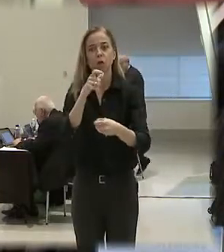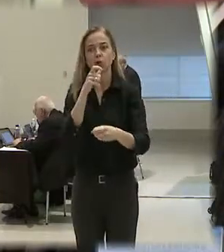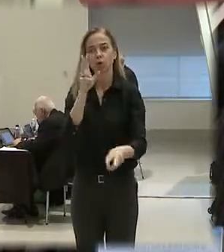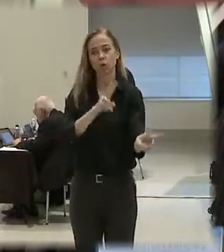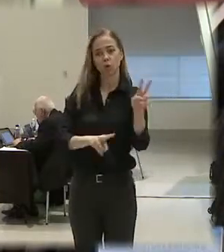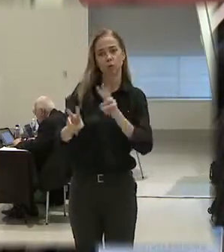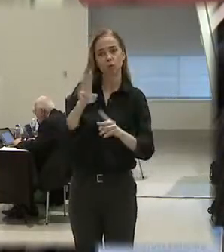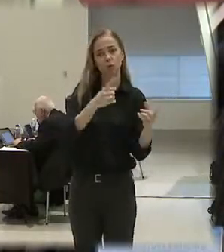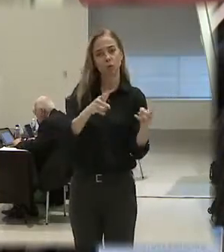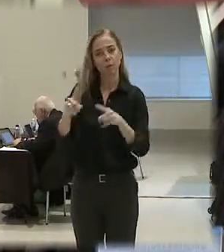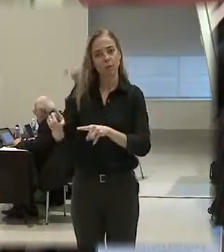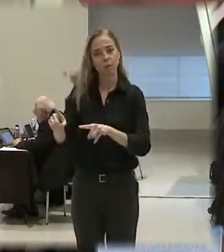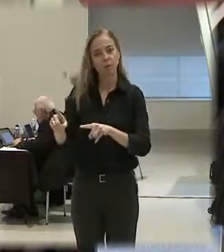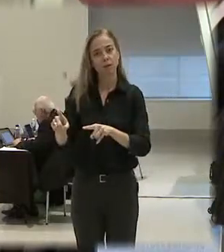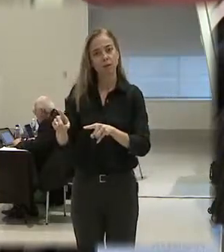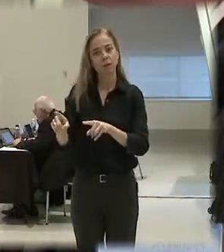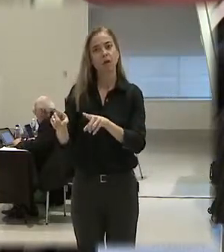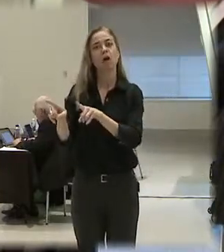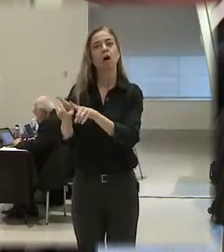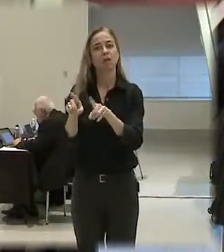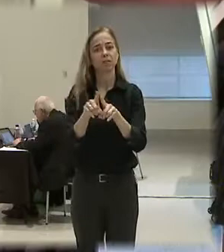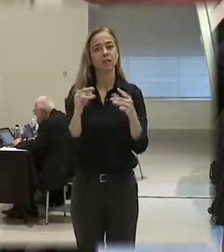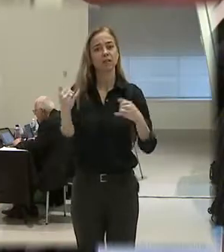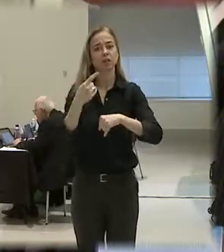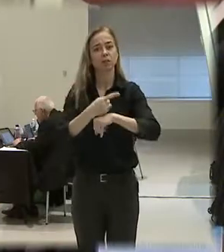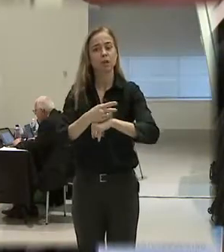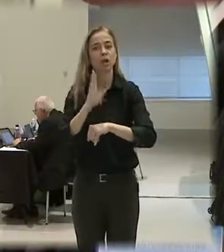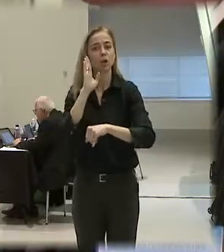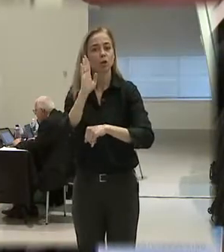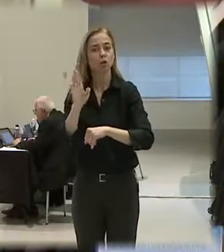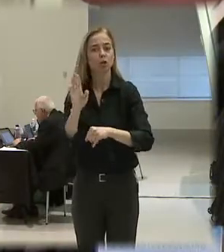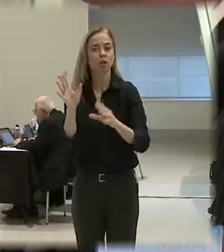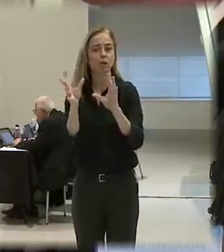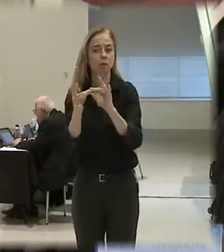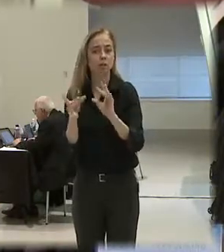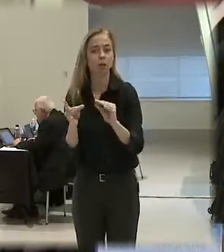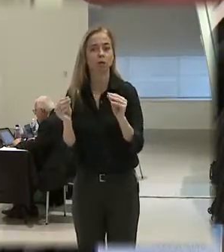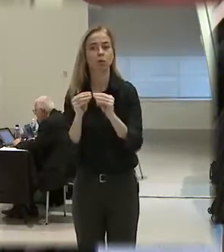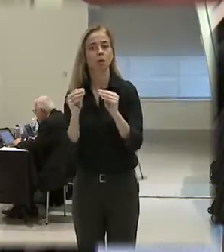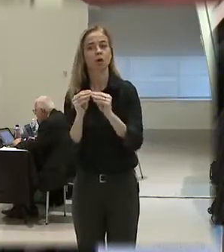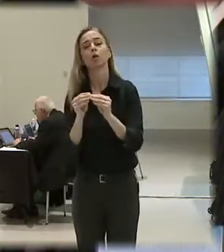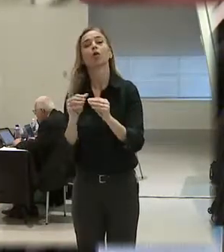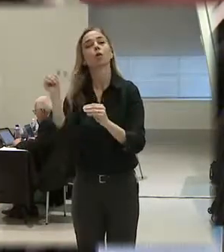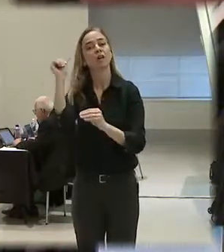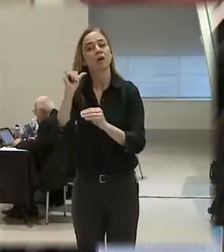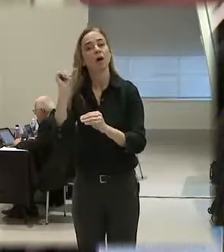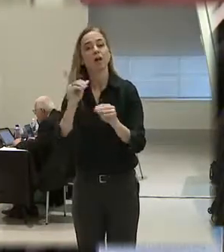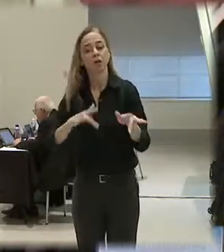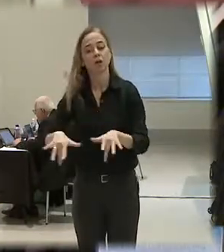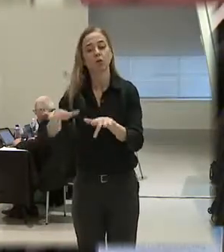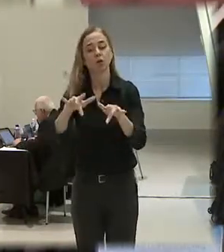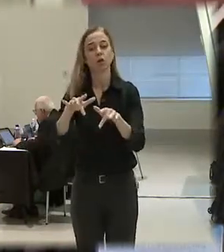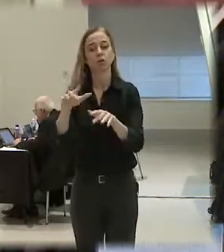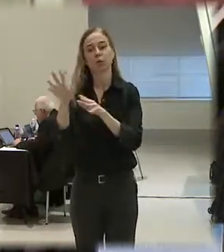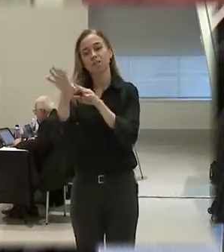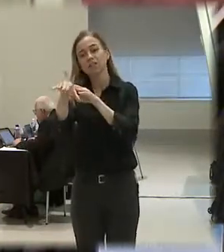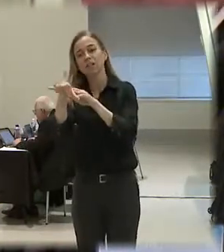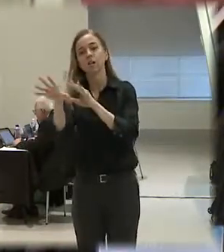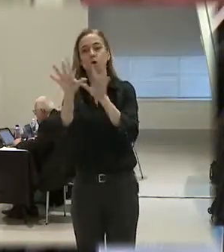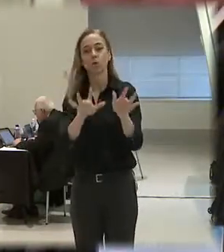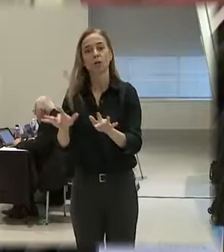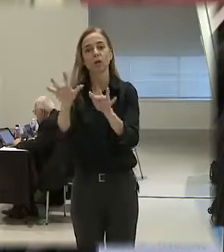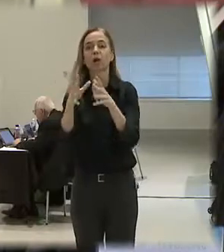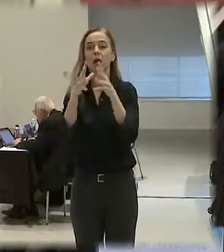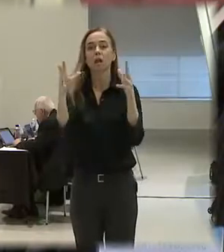it, and obviously today, and I know you're going to hear about body-worn cameras, but we do have audio recordings, we do have video recordings. There's a lot